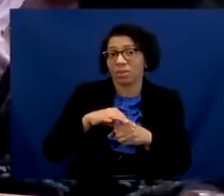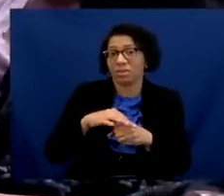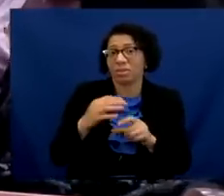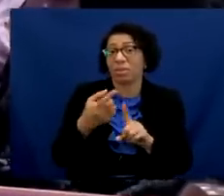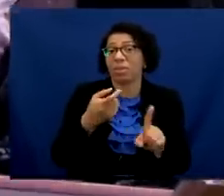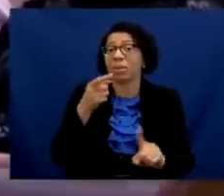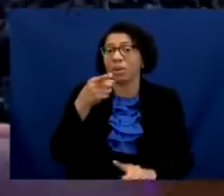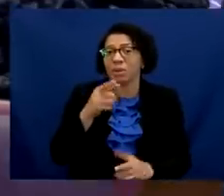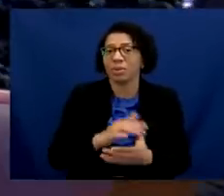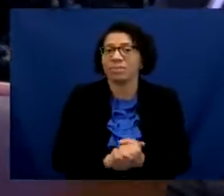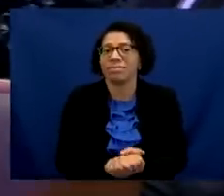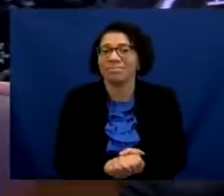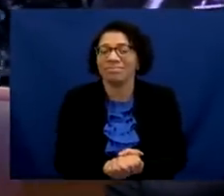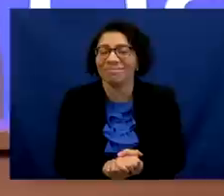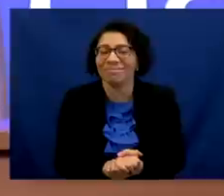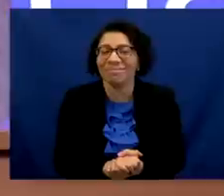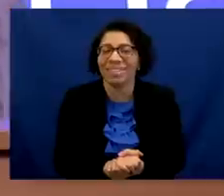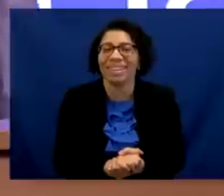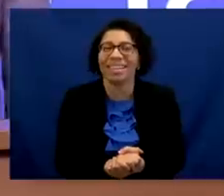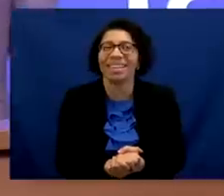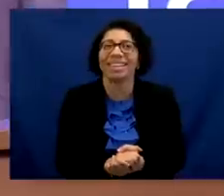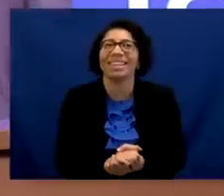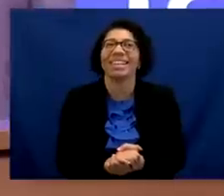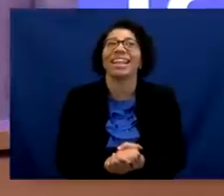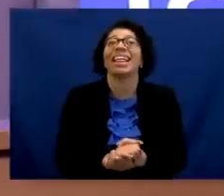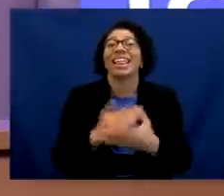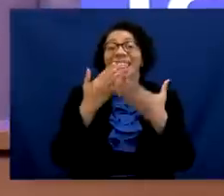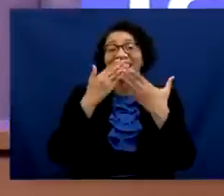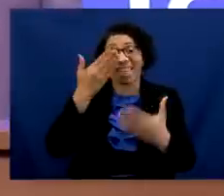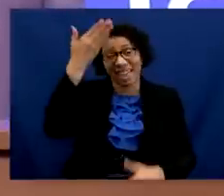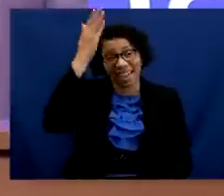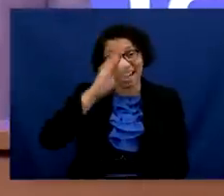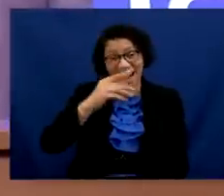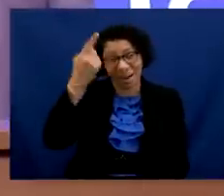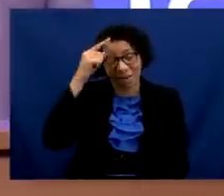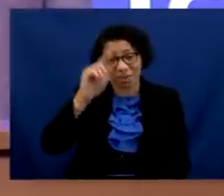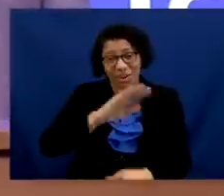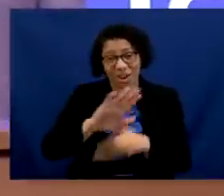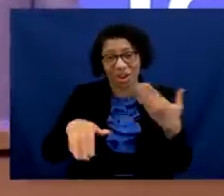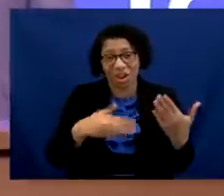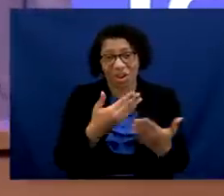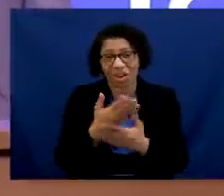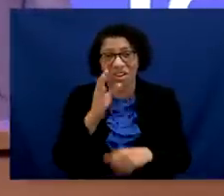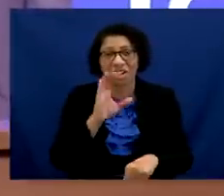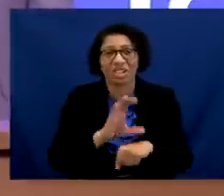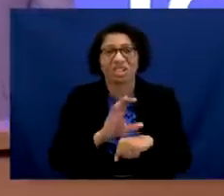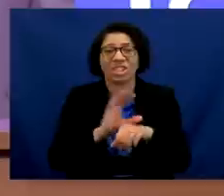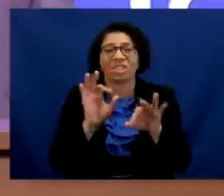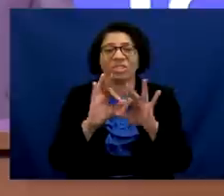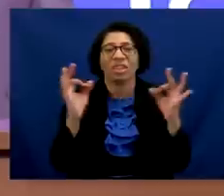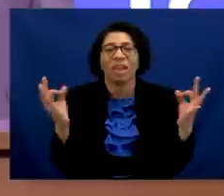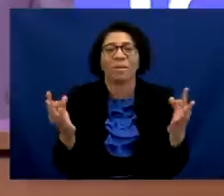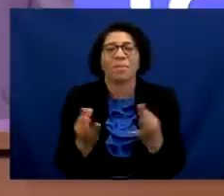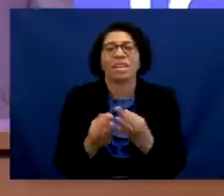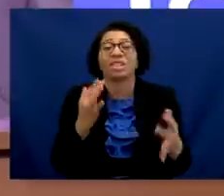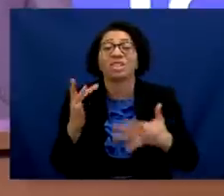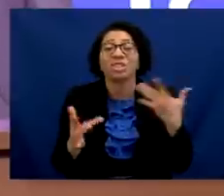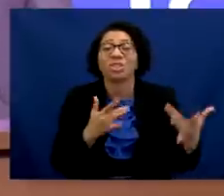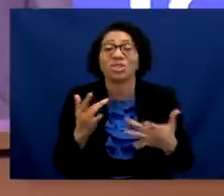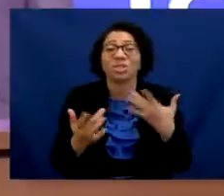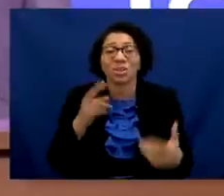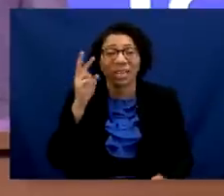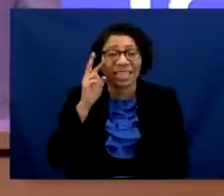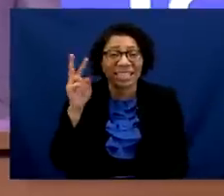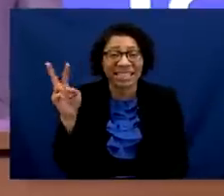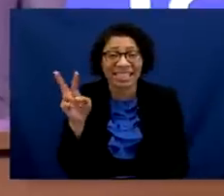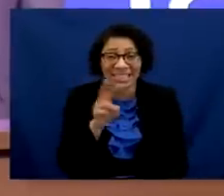future in this election season. We likewise want to thank God for the entirety of the family of faith known as Wheeler Avenue. It's a joy to see each of you on